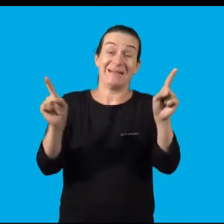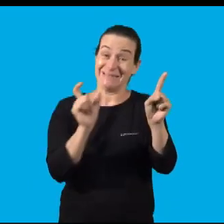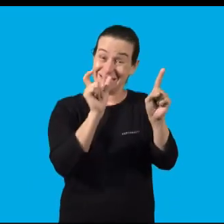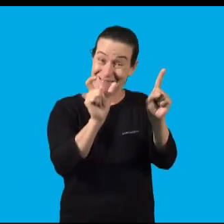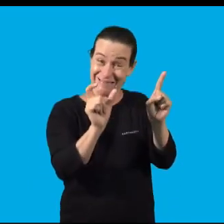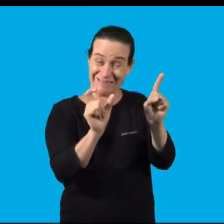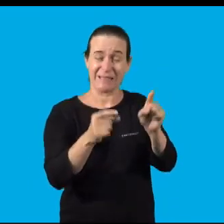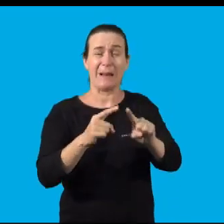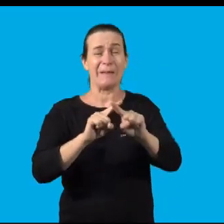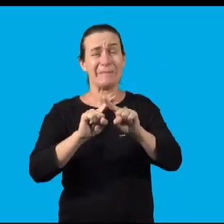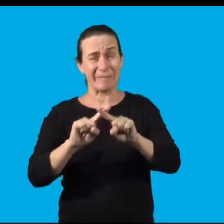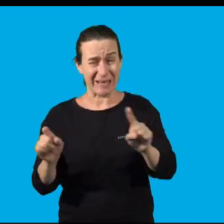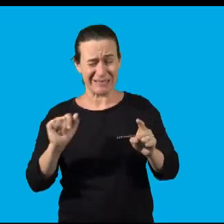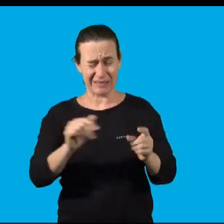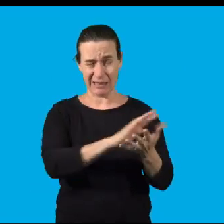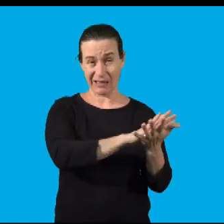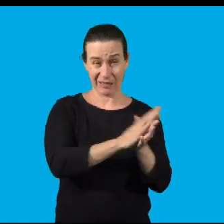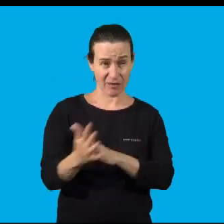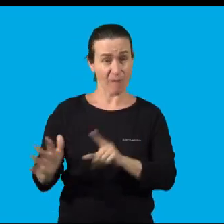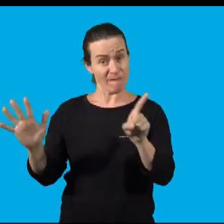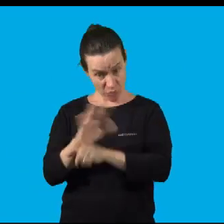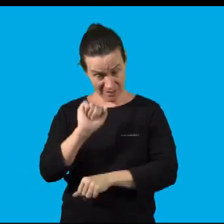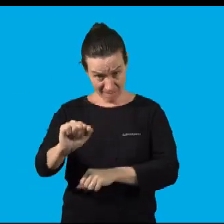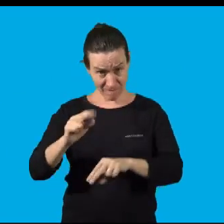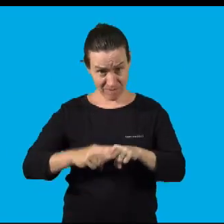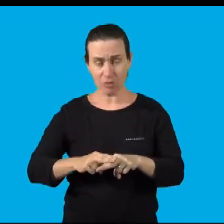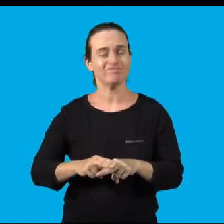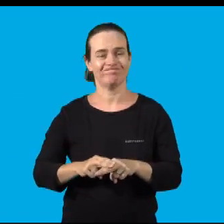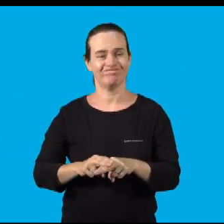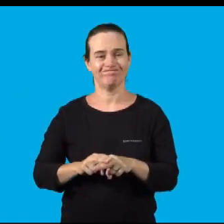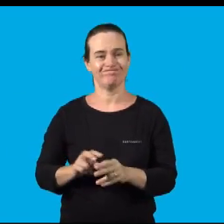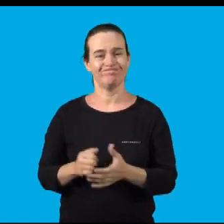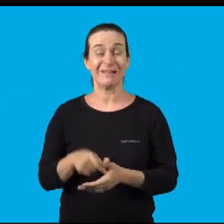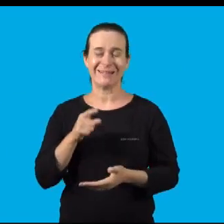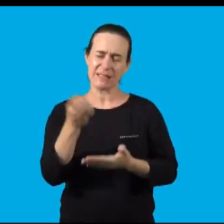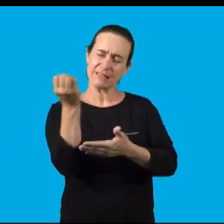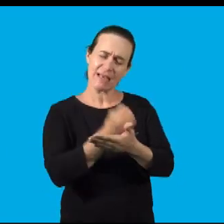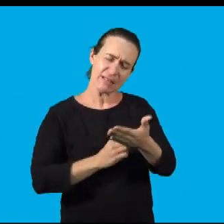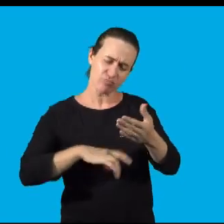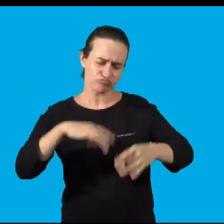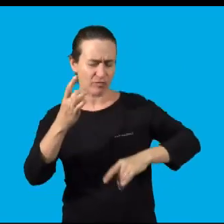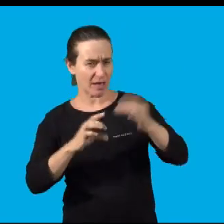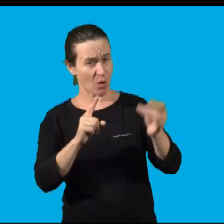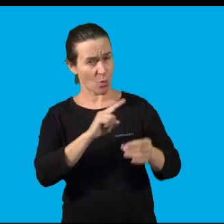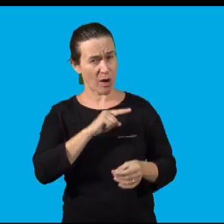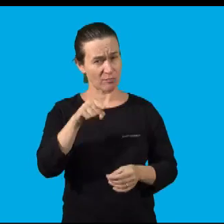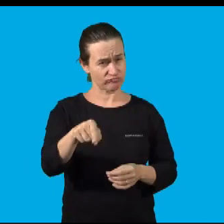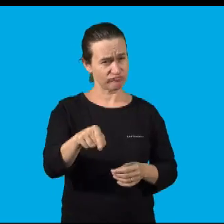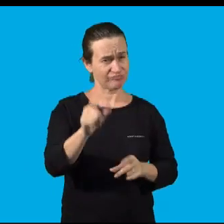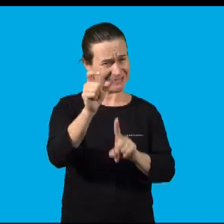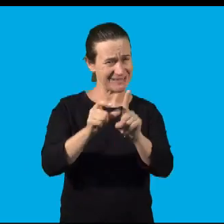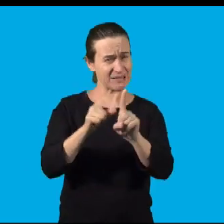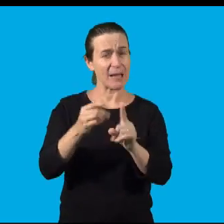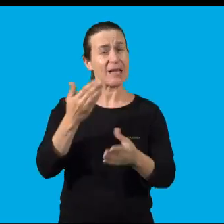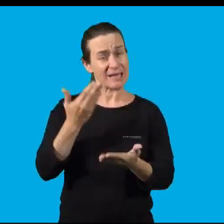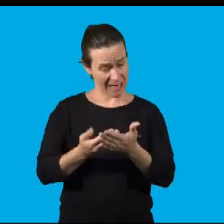but his demise is not entirely his own doing. This essay will examine why Proctor's character may